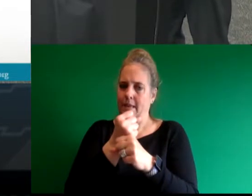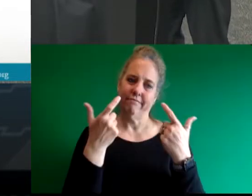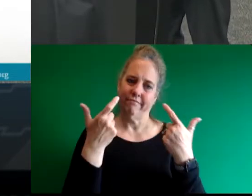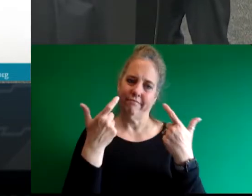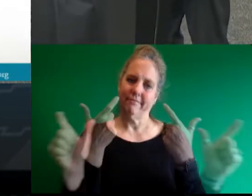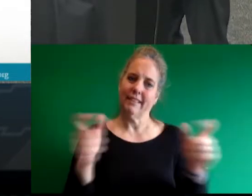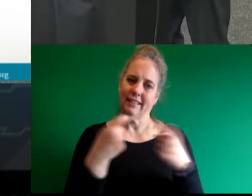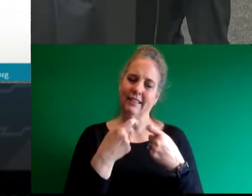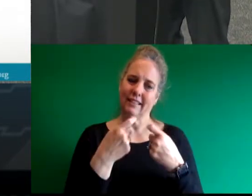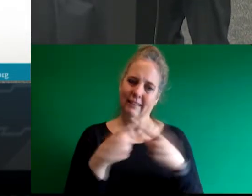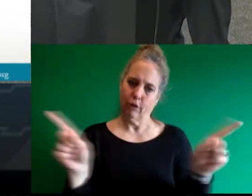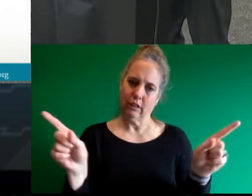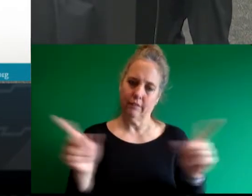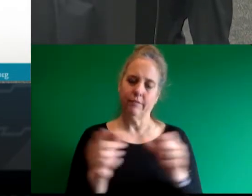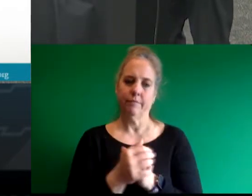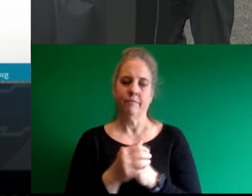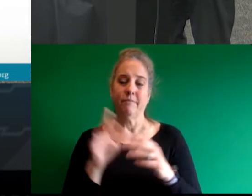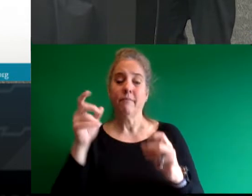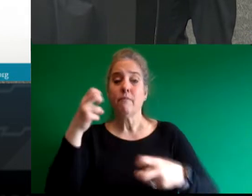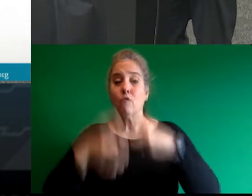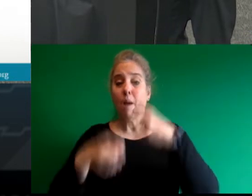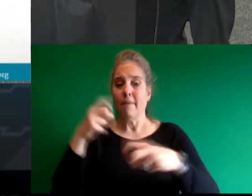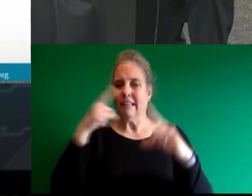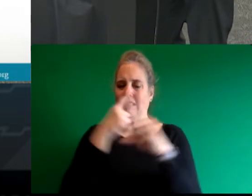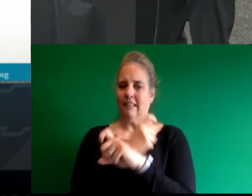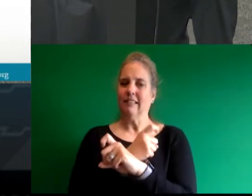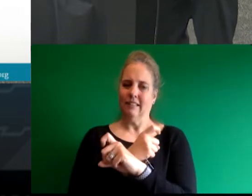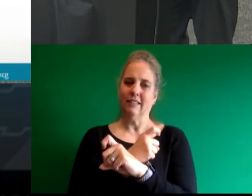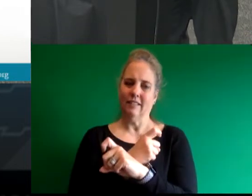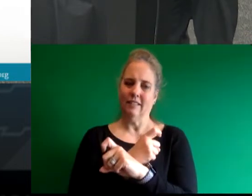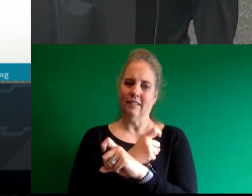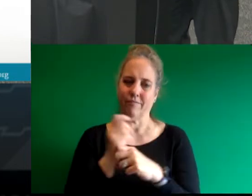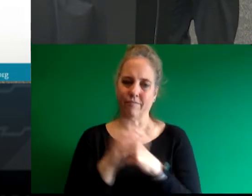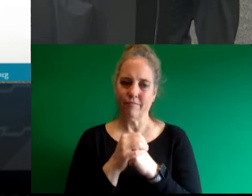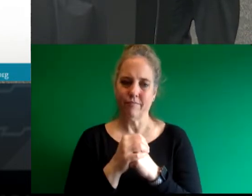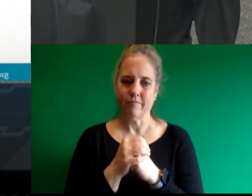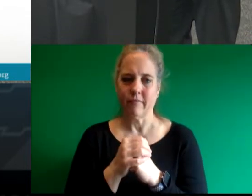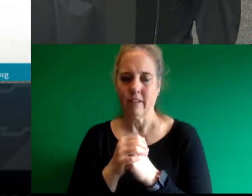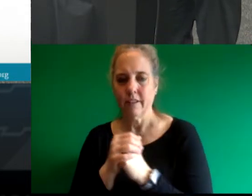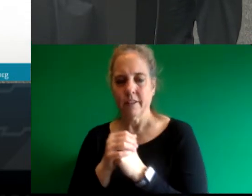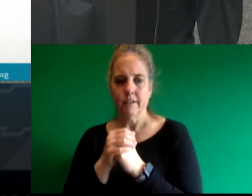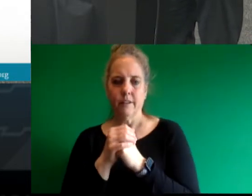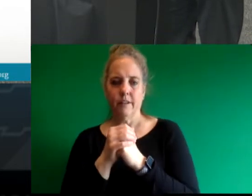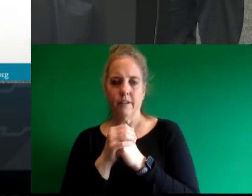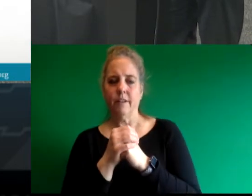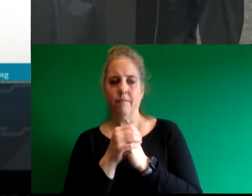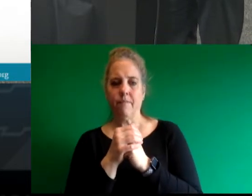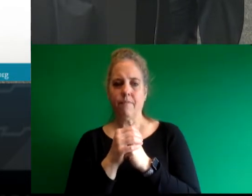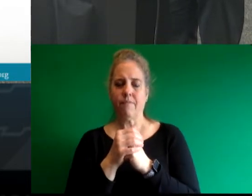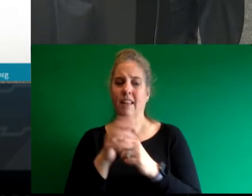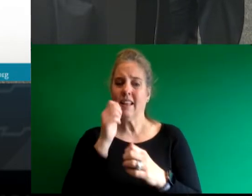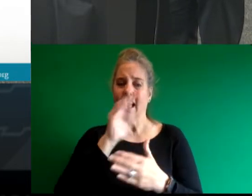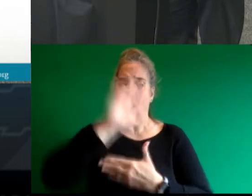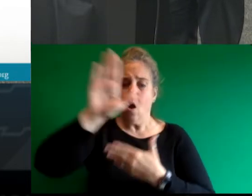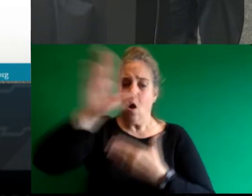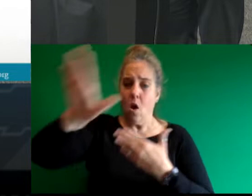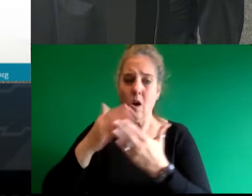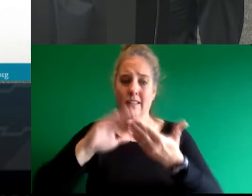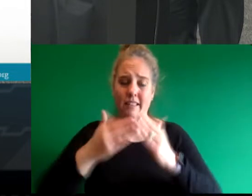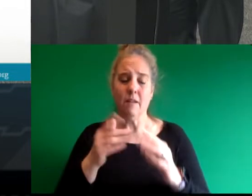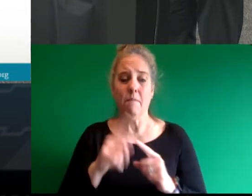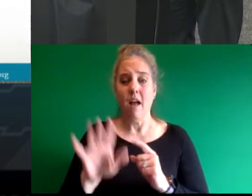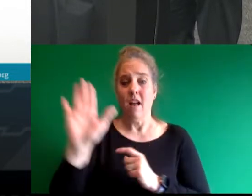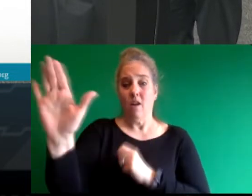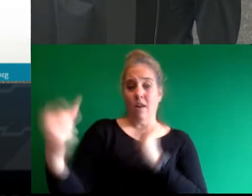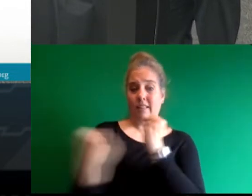take not necessarily a village, but a broad community support, not only from our safety folks, from our treatment folks, from our